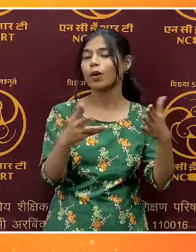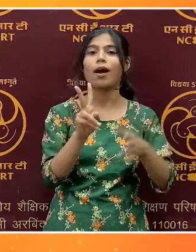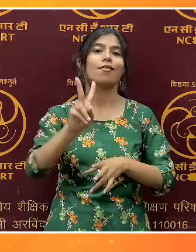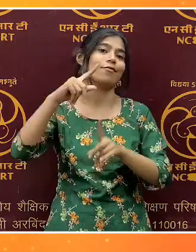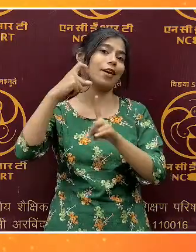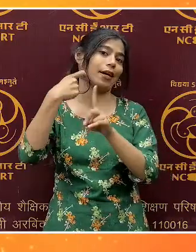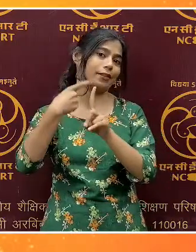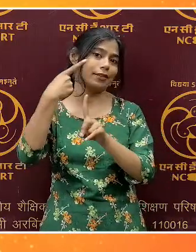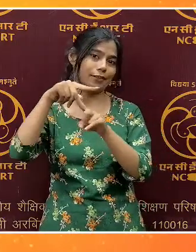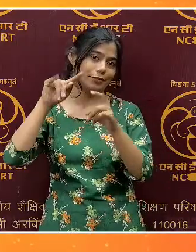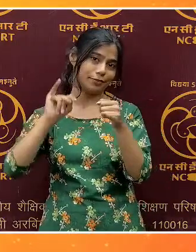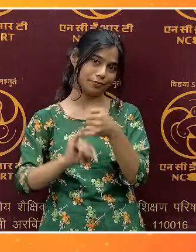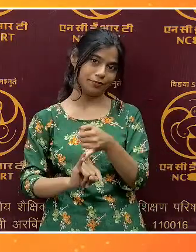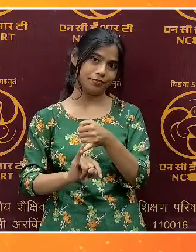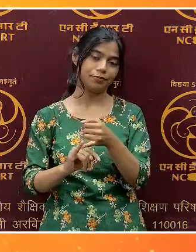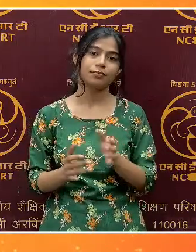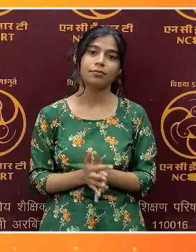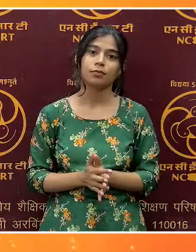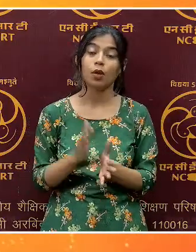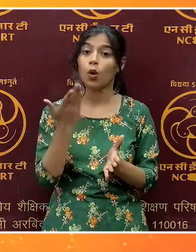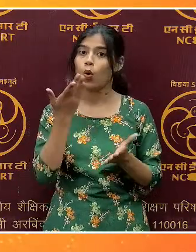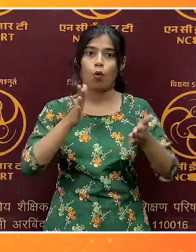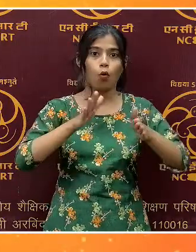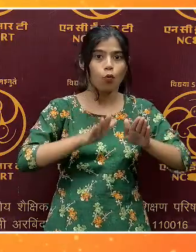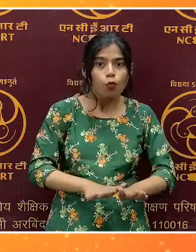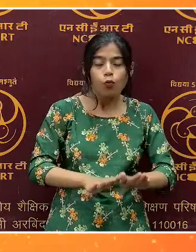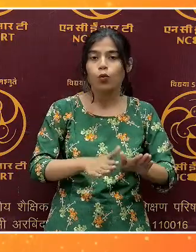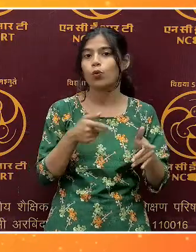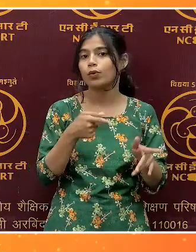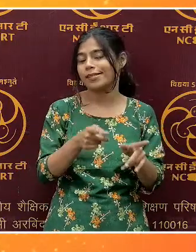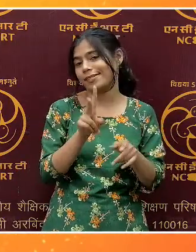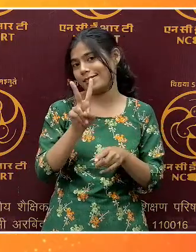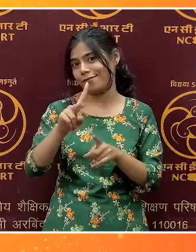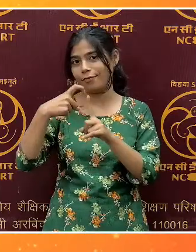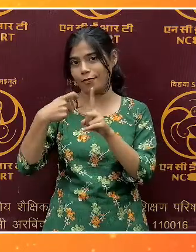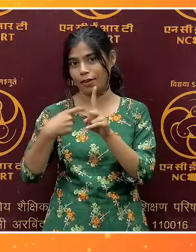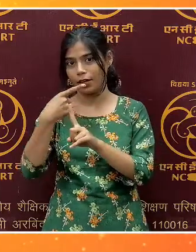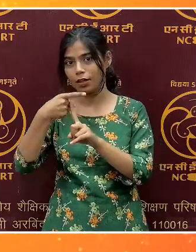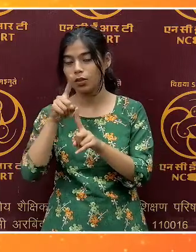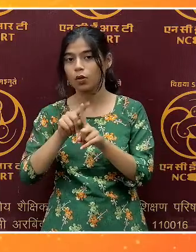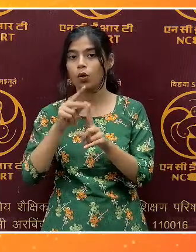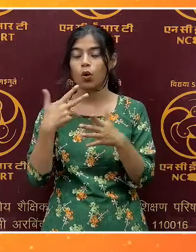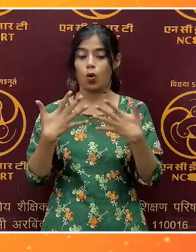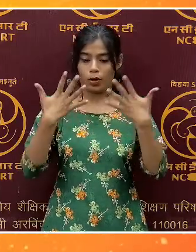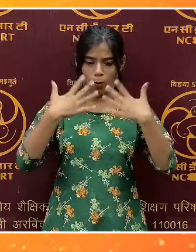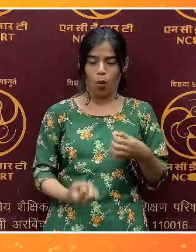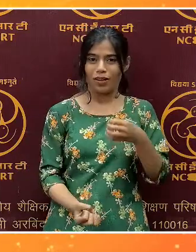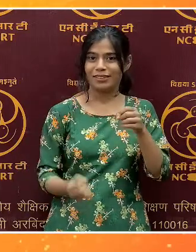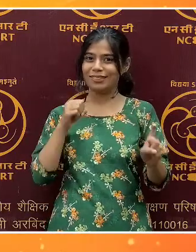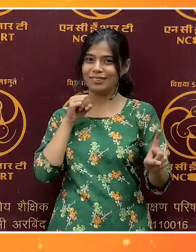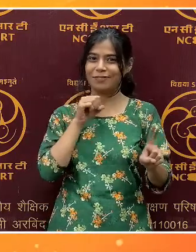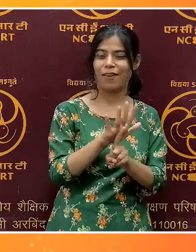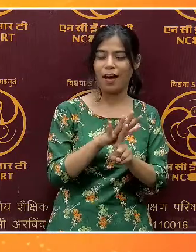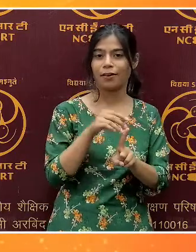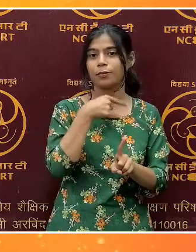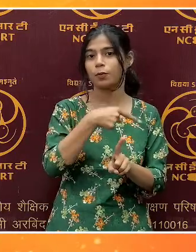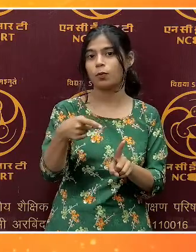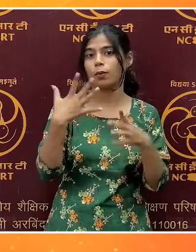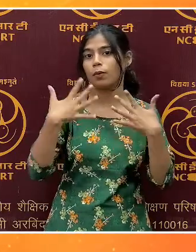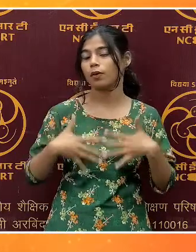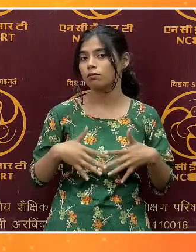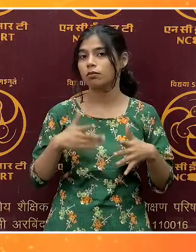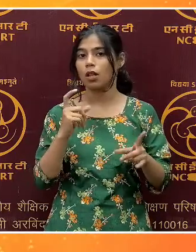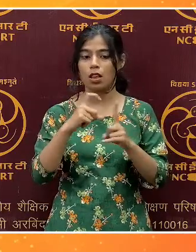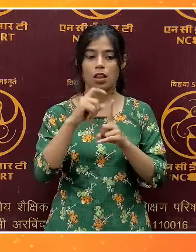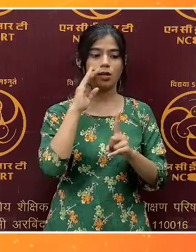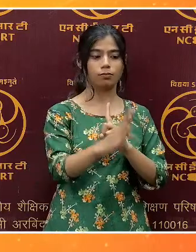right. Force is a vector as its effect on a body can be known only if we know direction